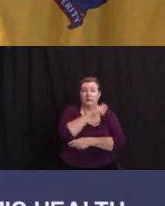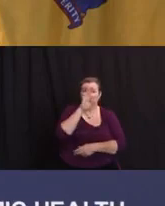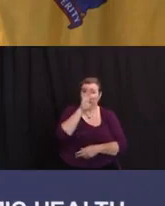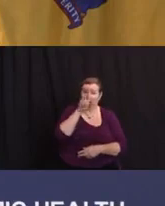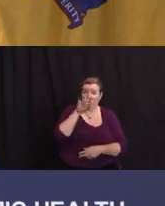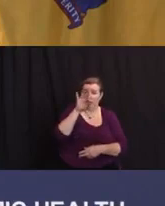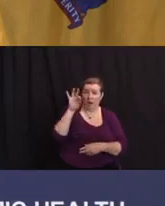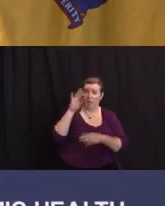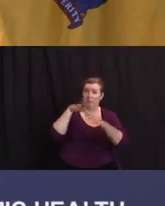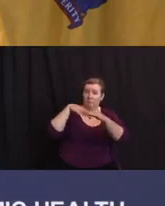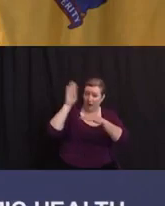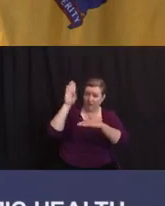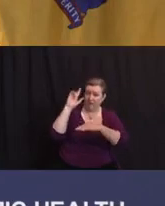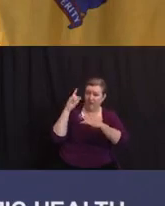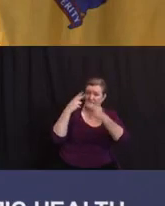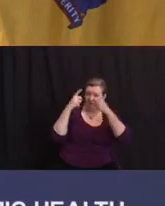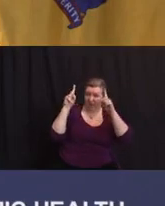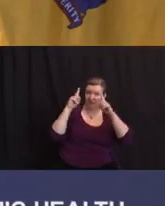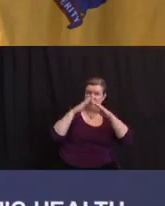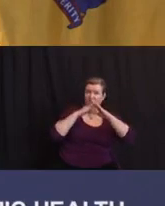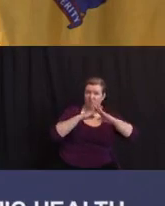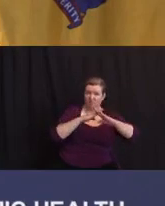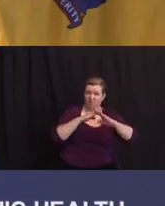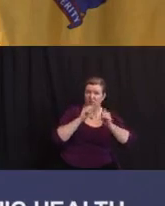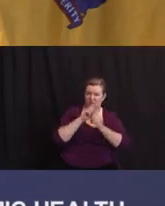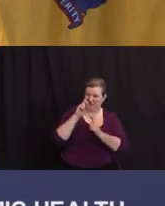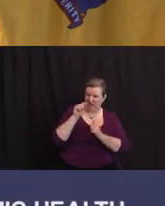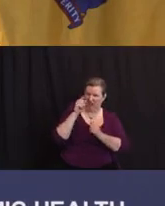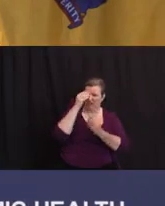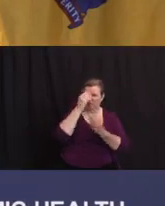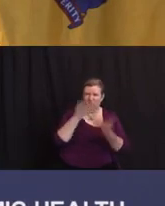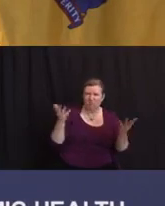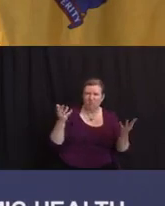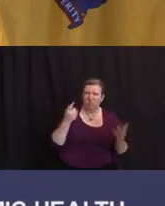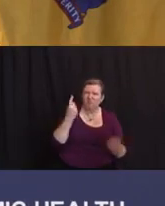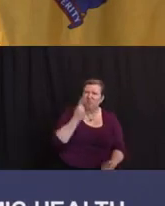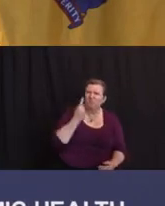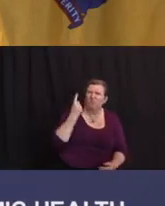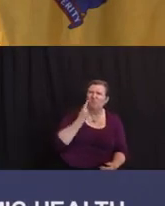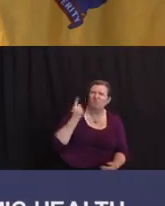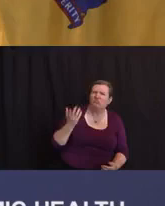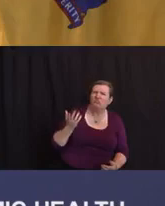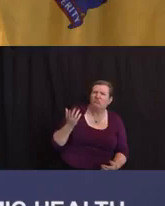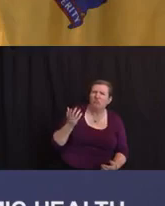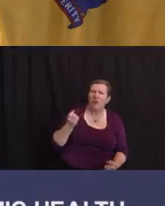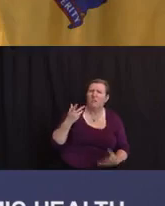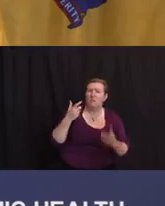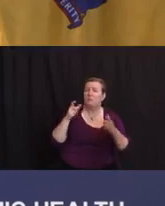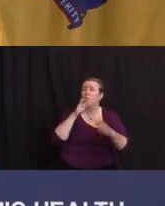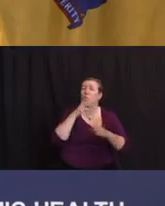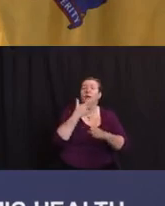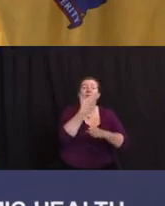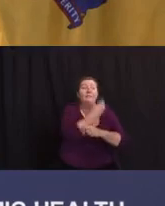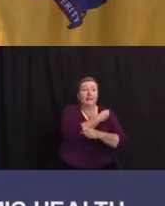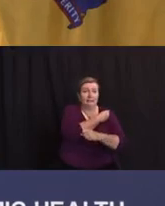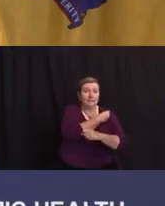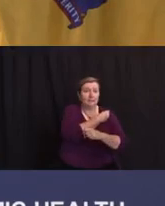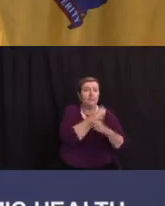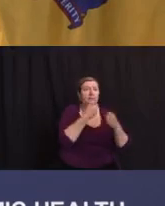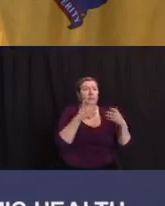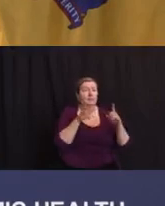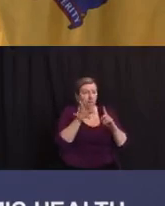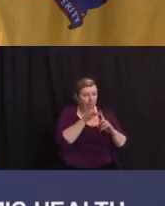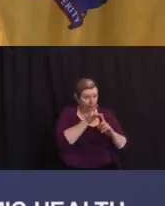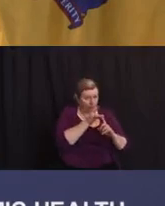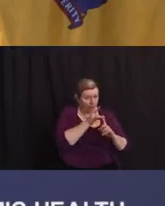that you gave? Isn't it possible that many thousands of those vaccinated have come into contact with someone who